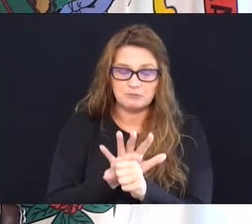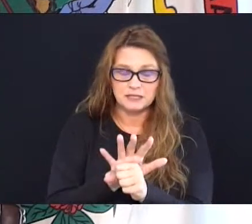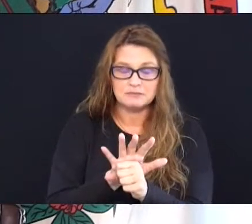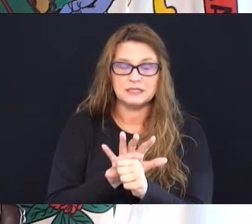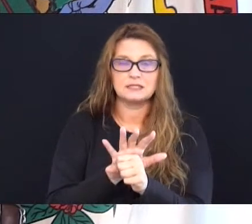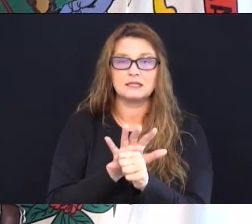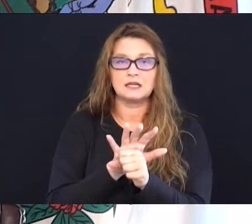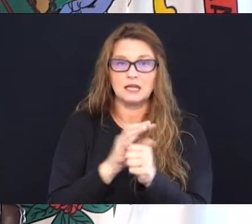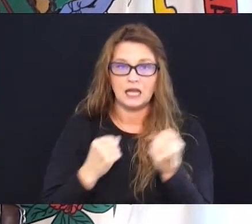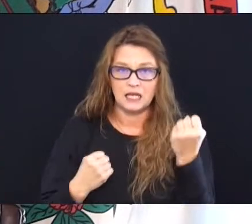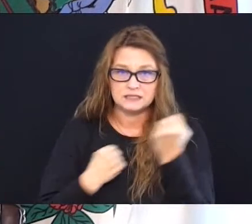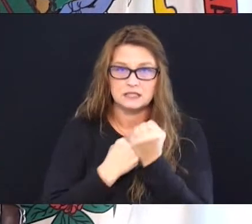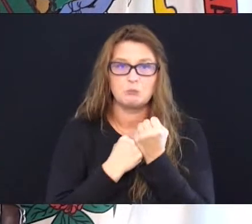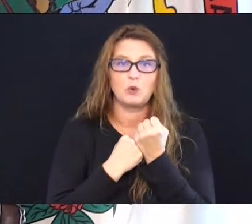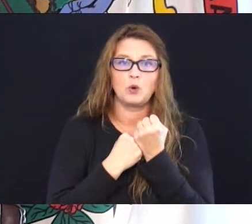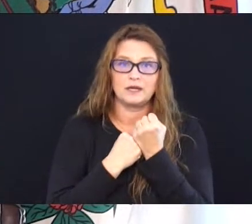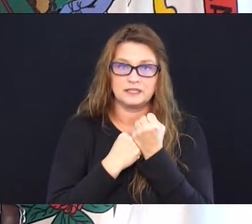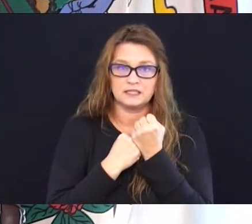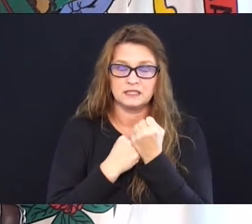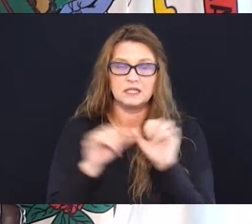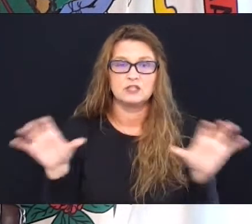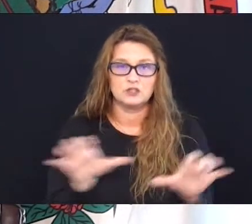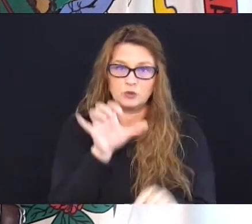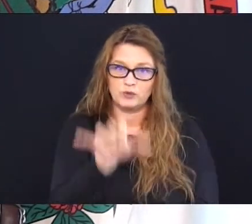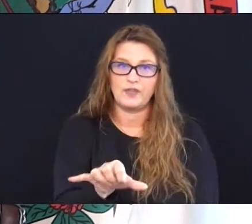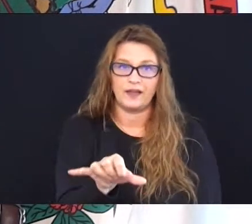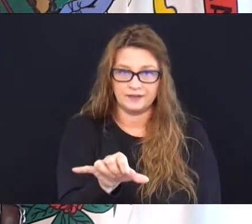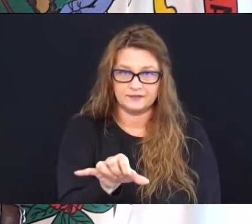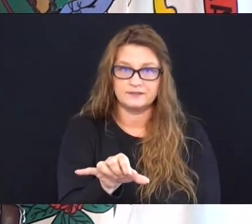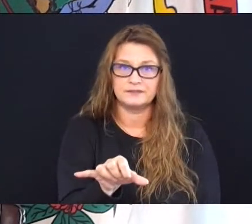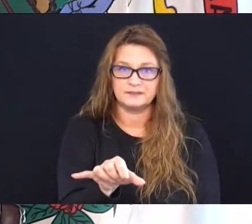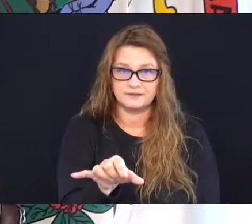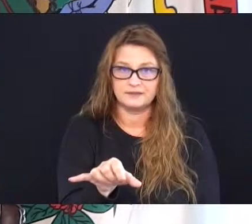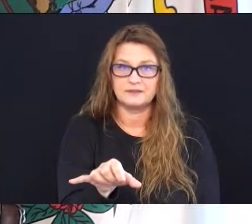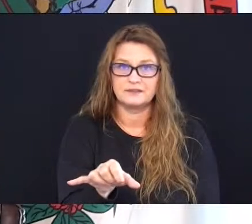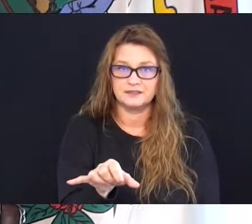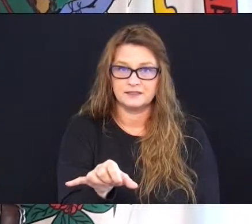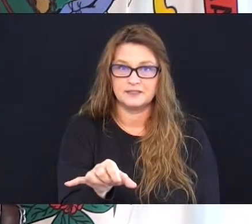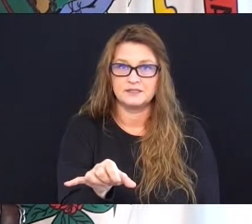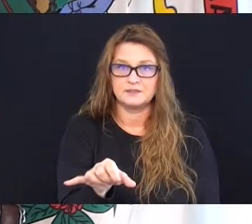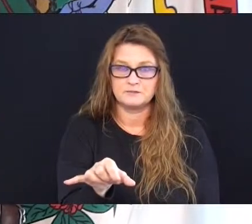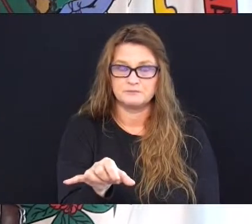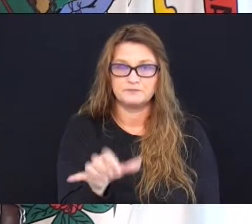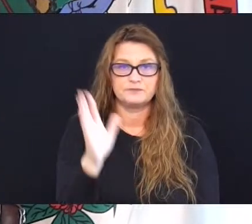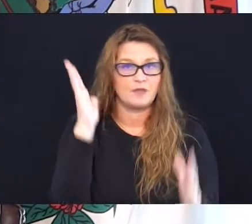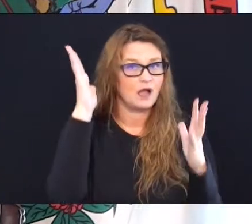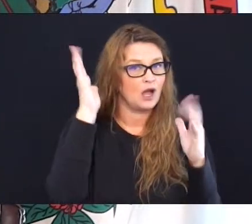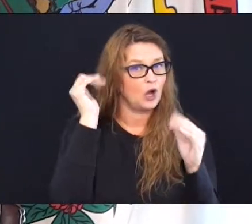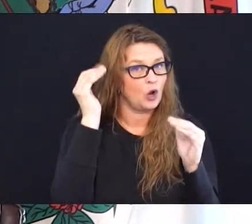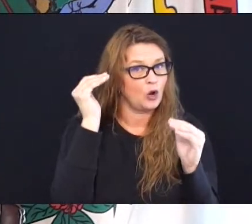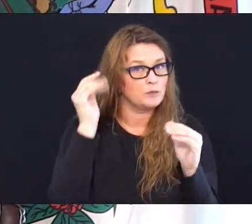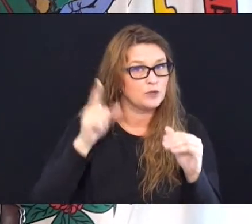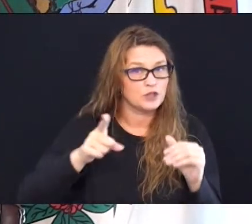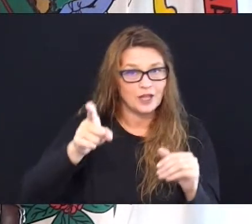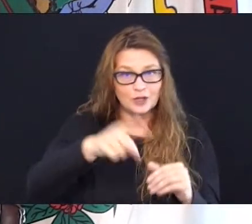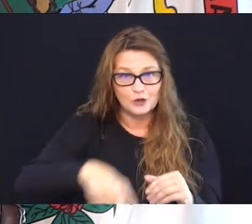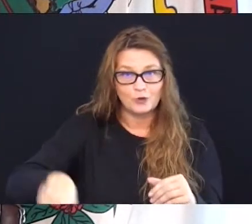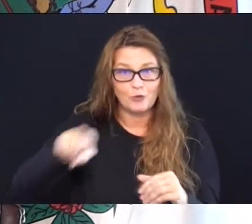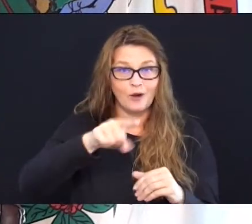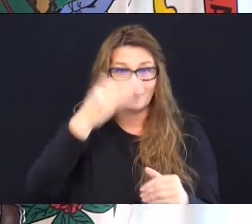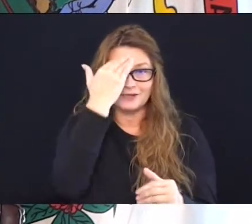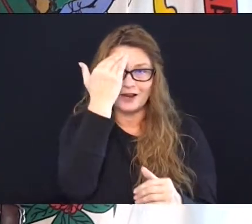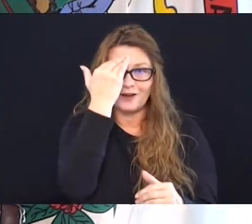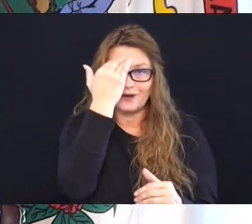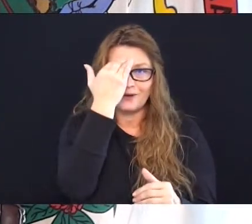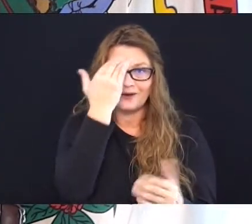absolutely stand up and stand rock solid to get that done. I hope everyone knows and hears me loud and